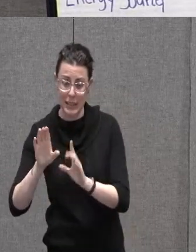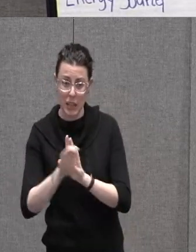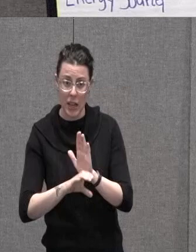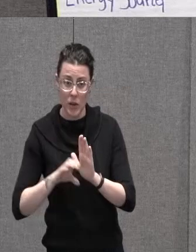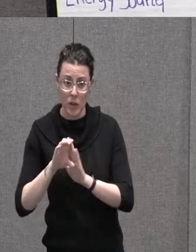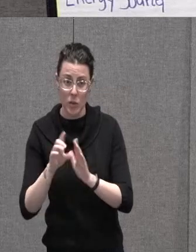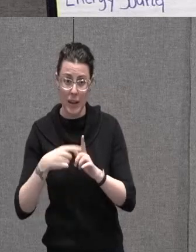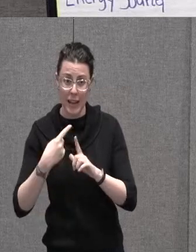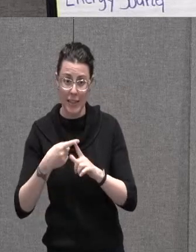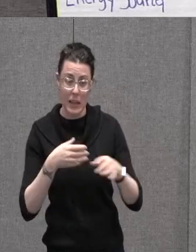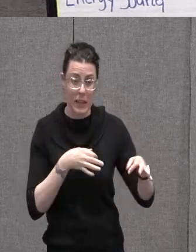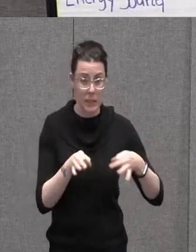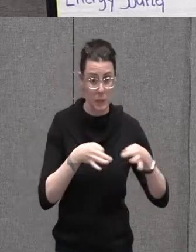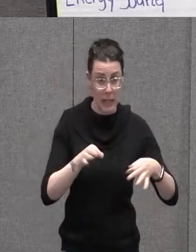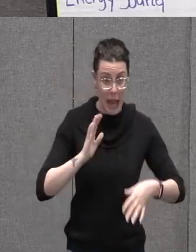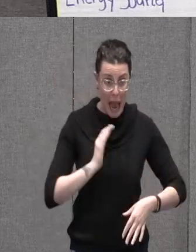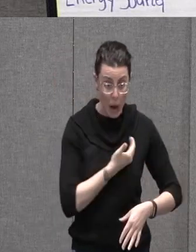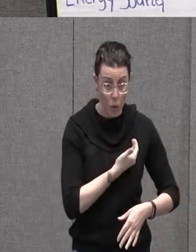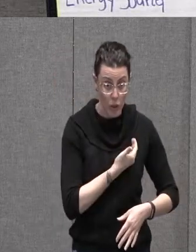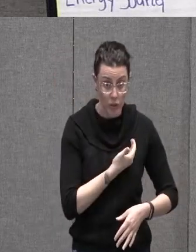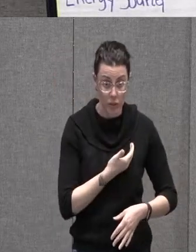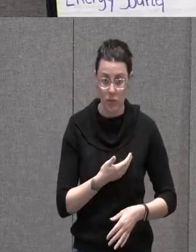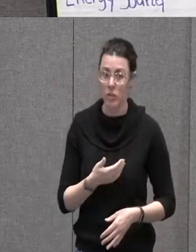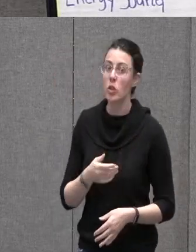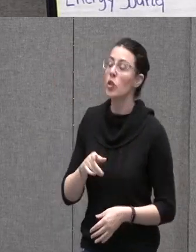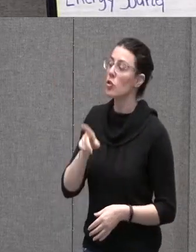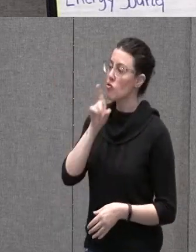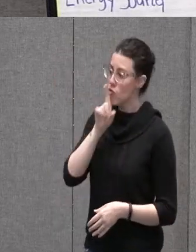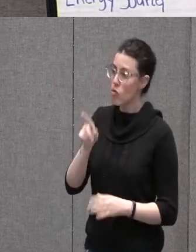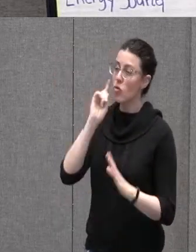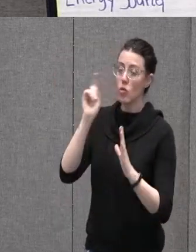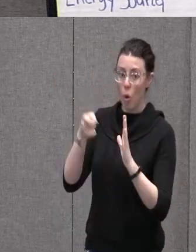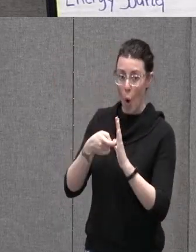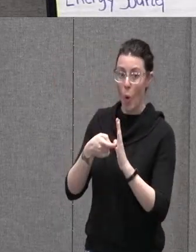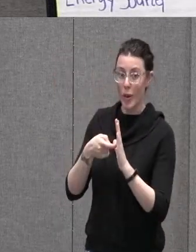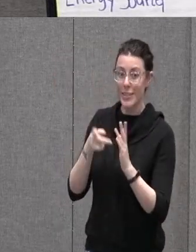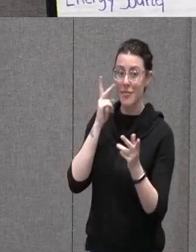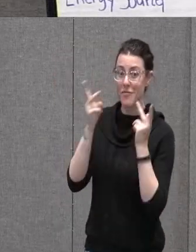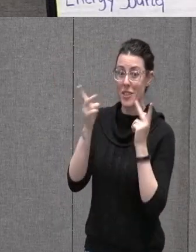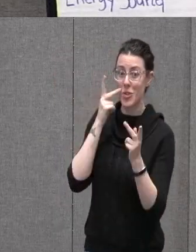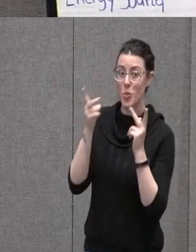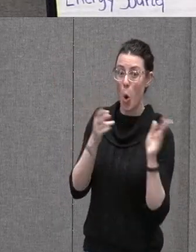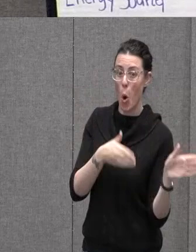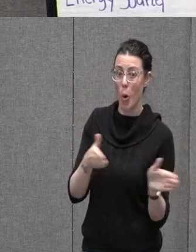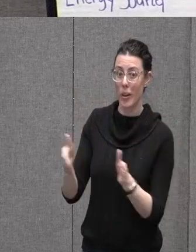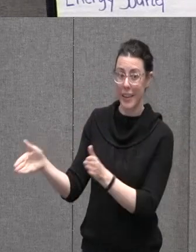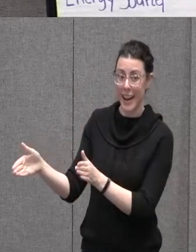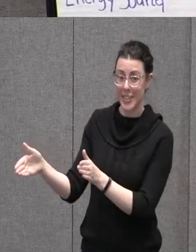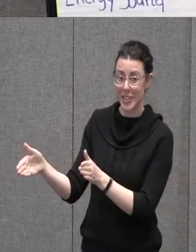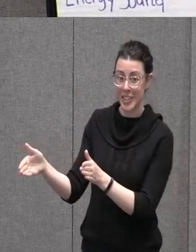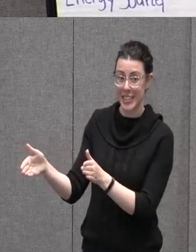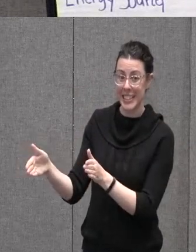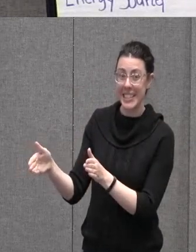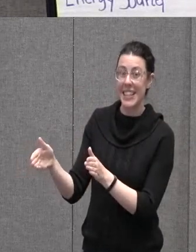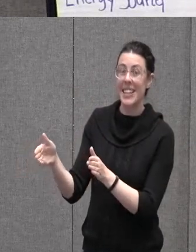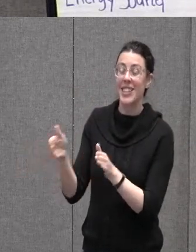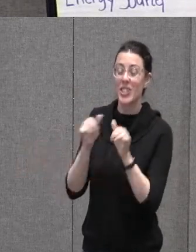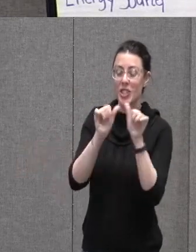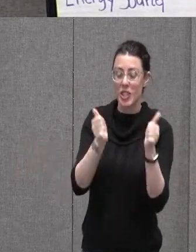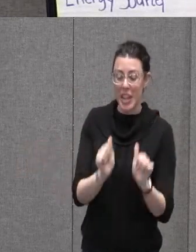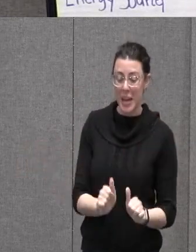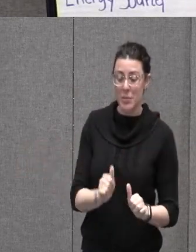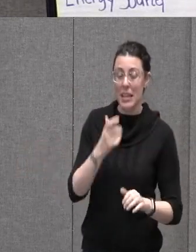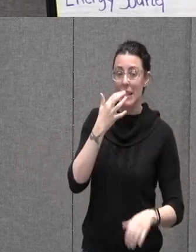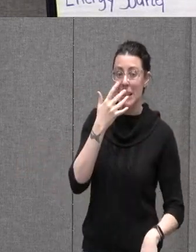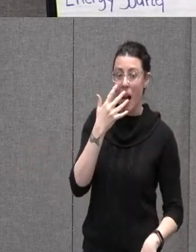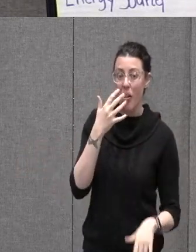to fill that out. Yeah, so as you notice, one of the things about a visual organizer is that it uses the same shapes or colors to